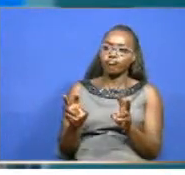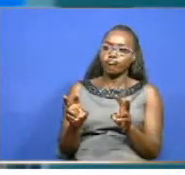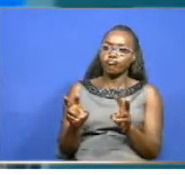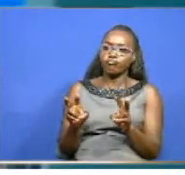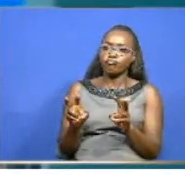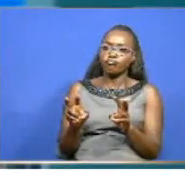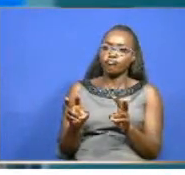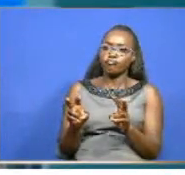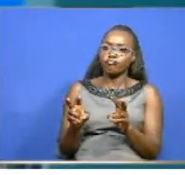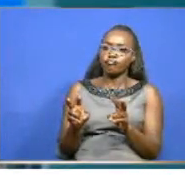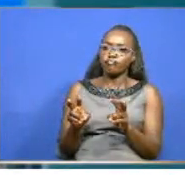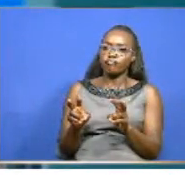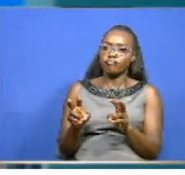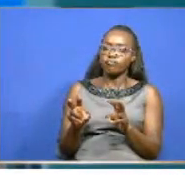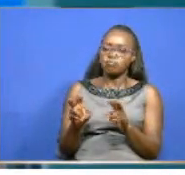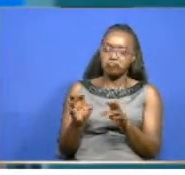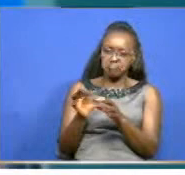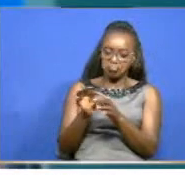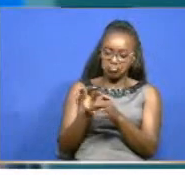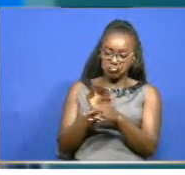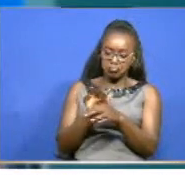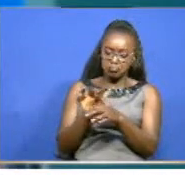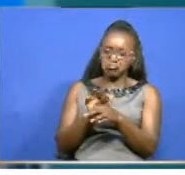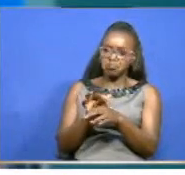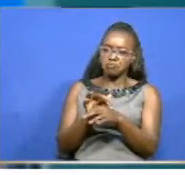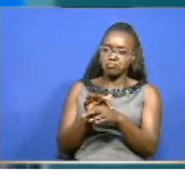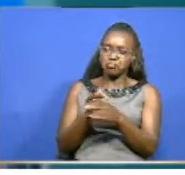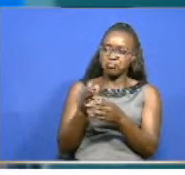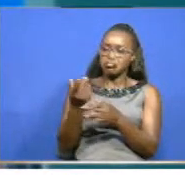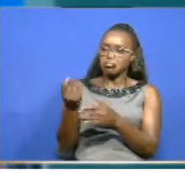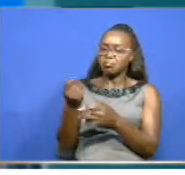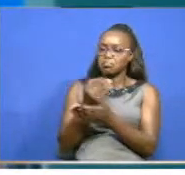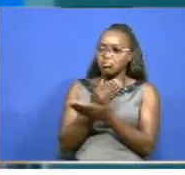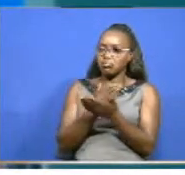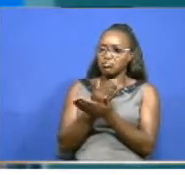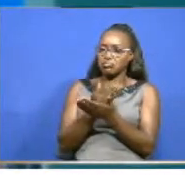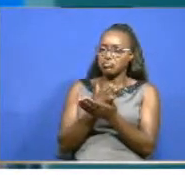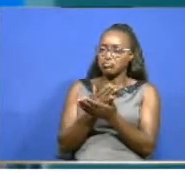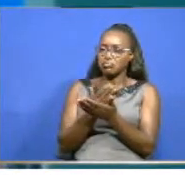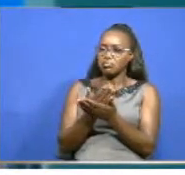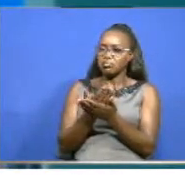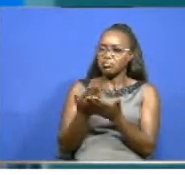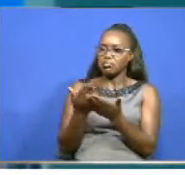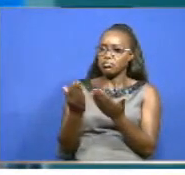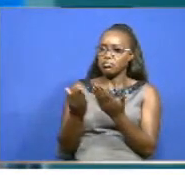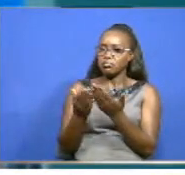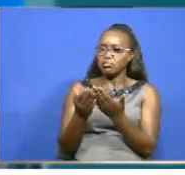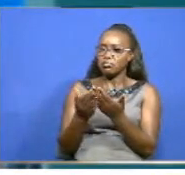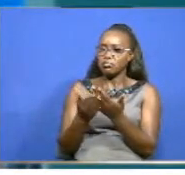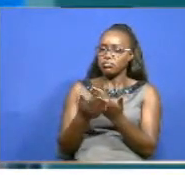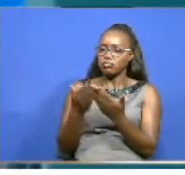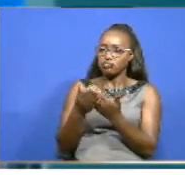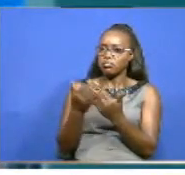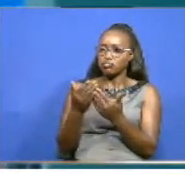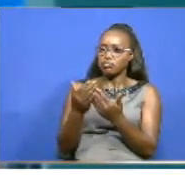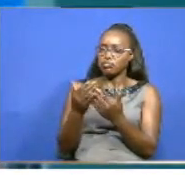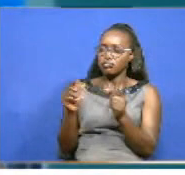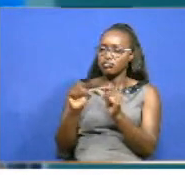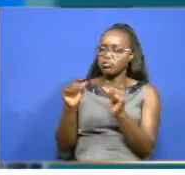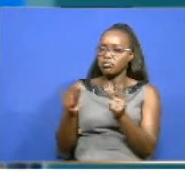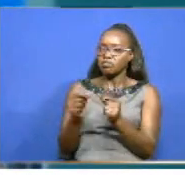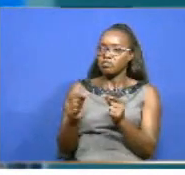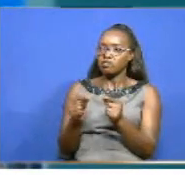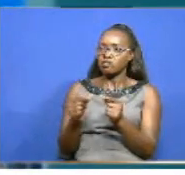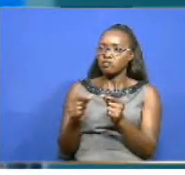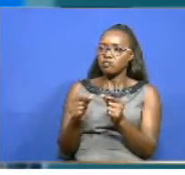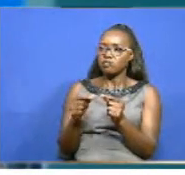the wounds being taken care of, small surgeries being taken care of, minor surgeries rather, these are the categories that